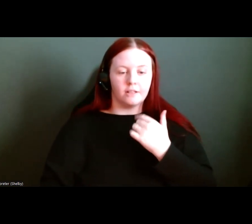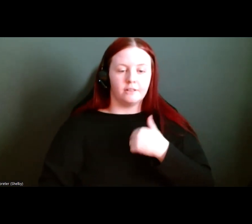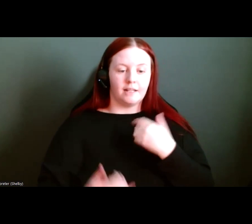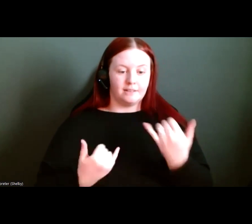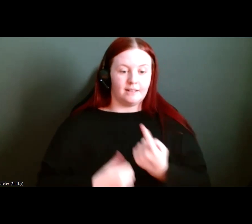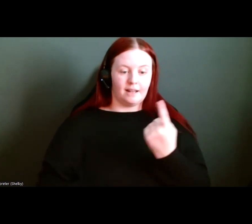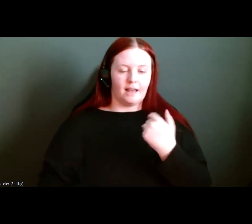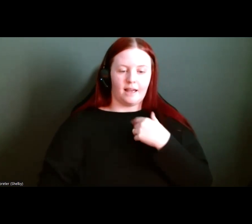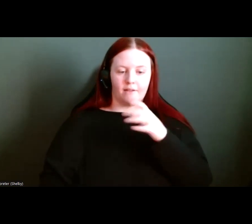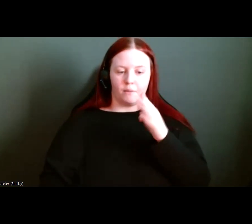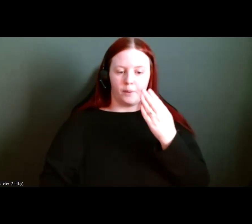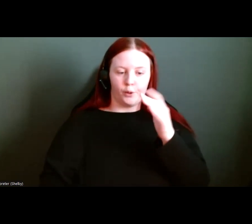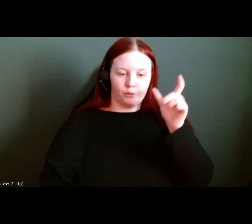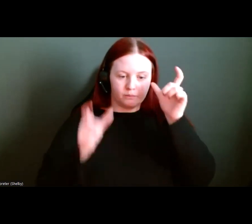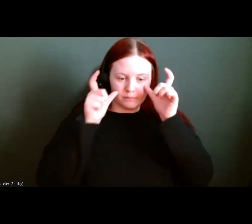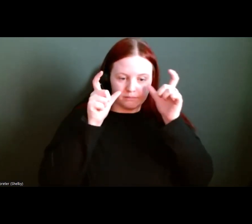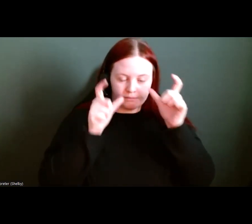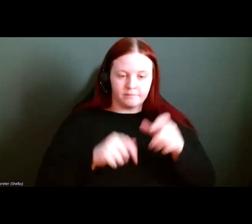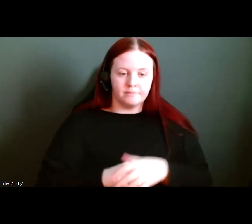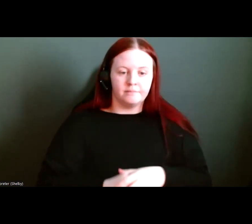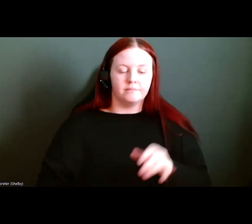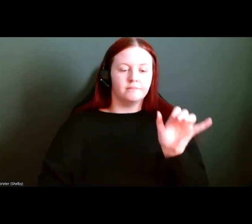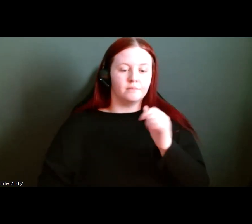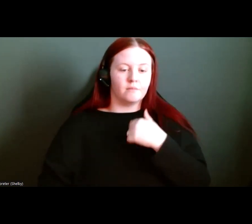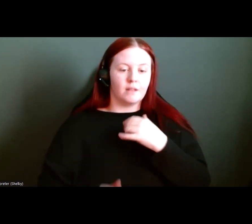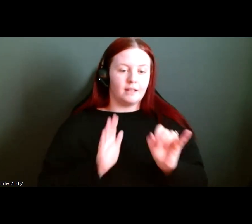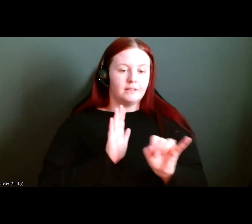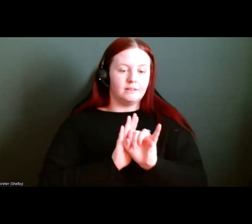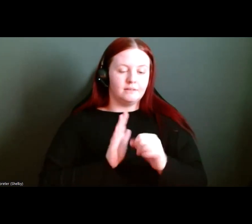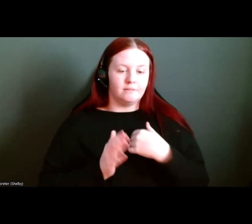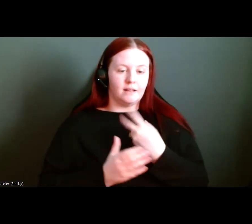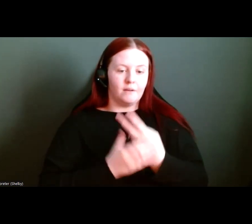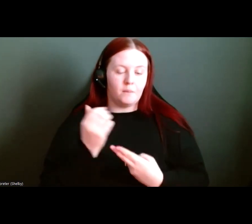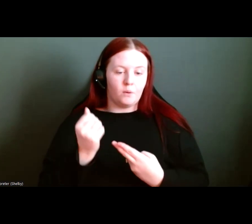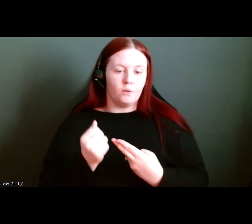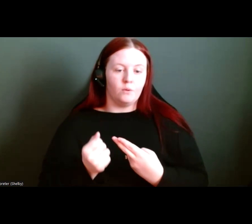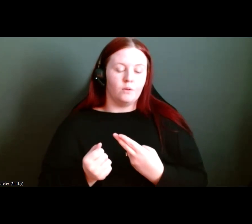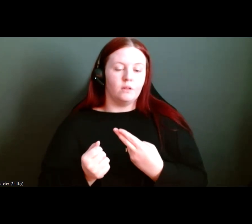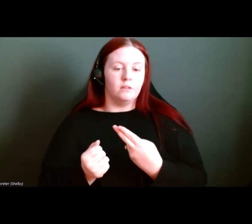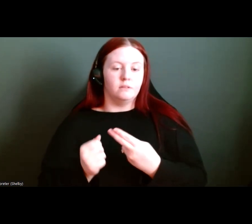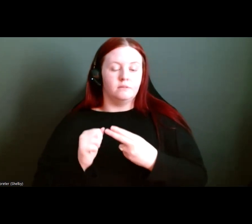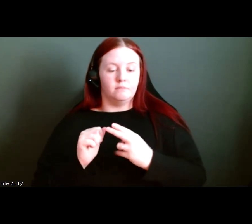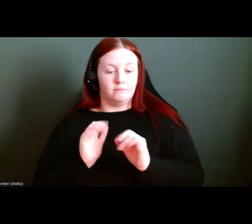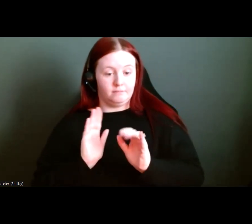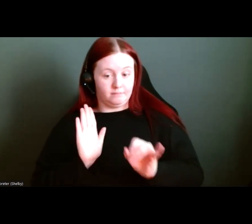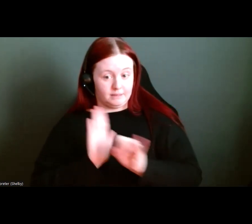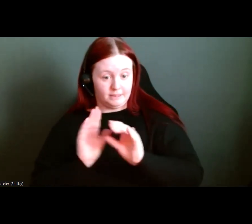glasses. I also identify as having both apparent and non-apparent